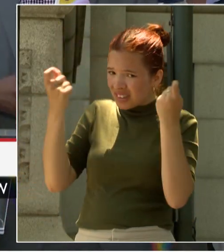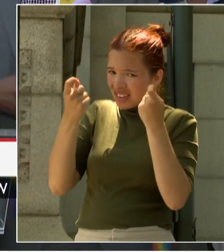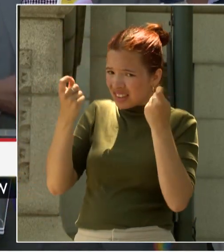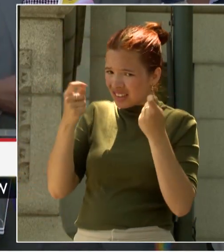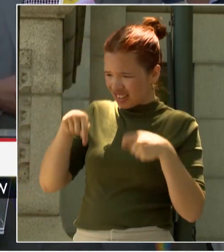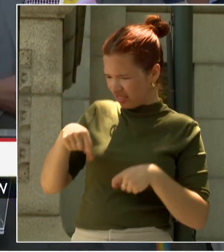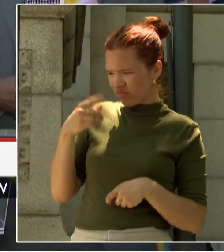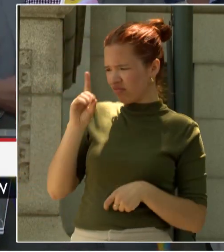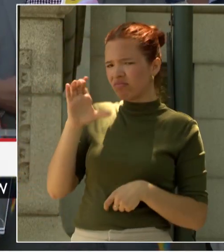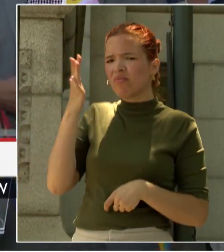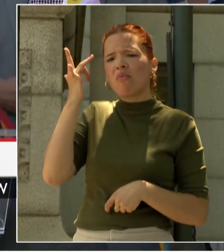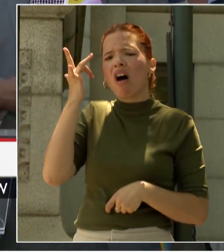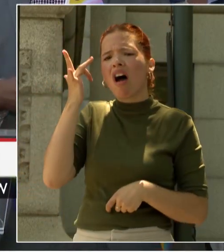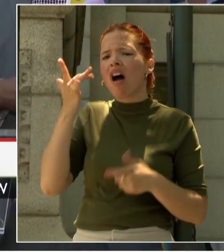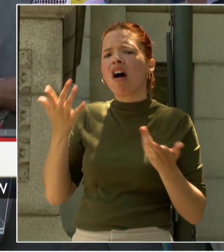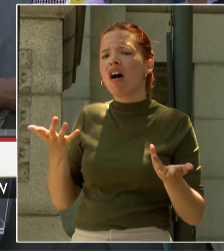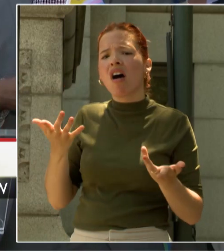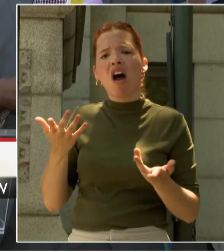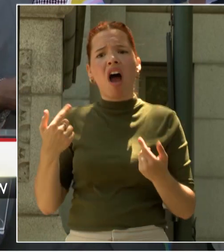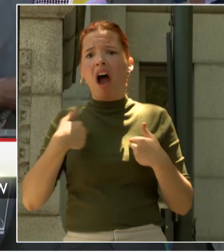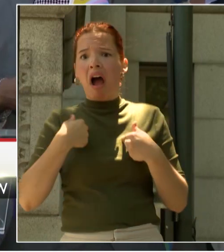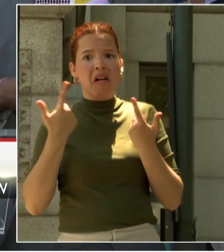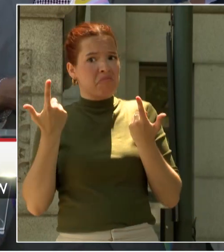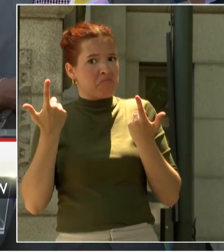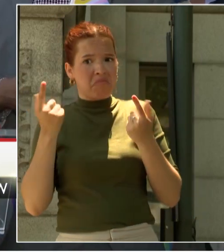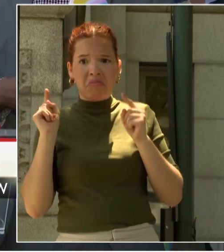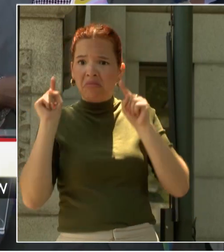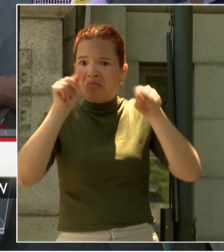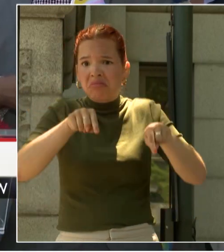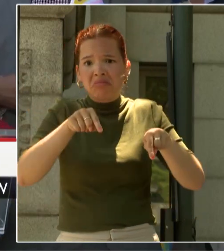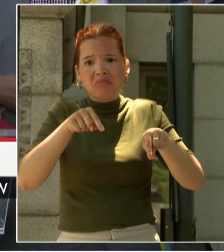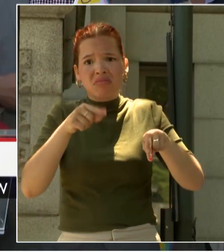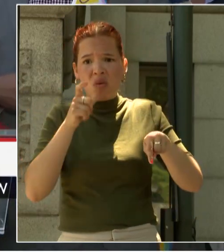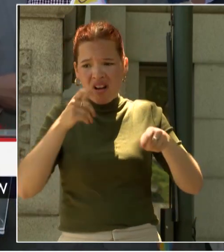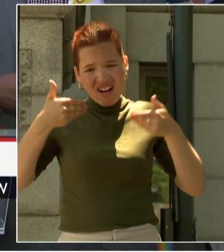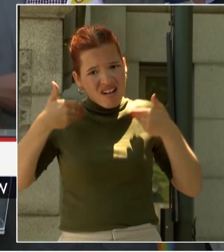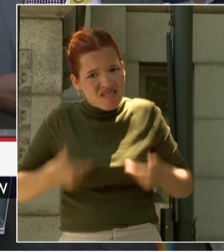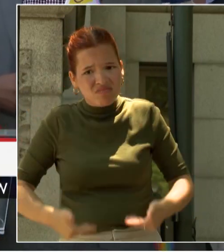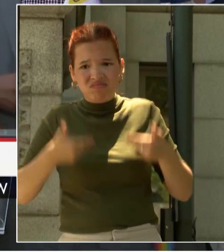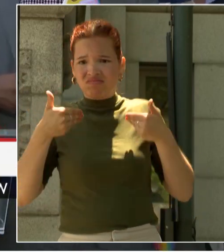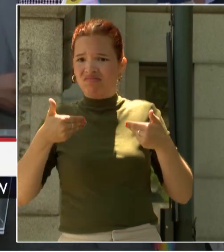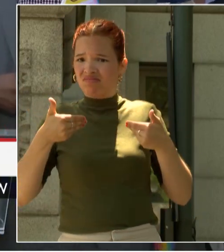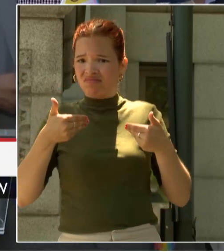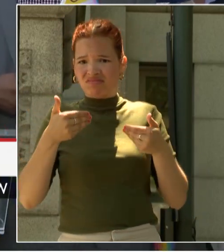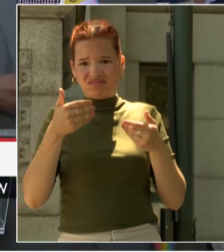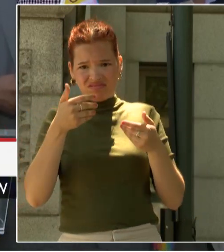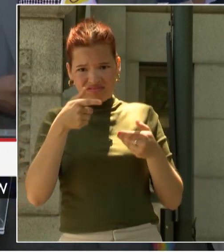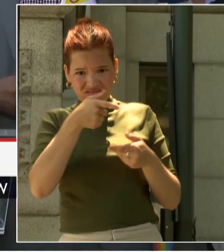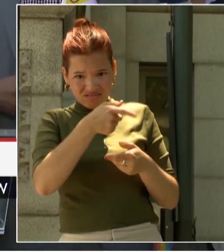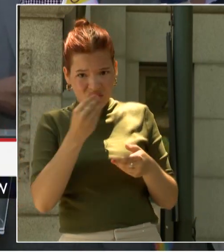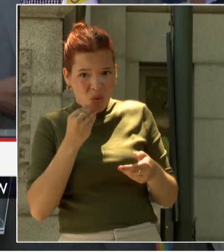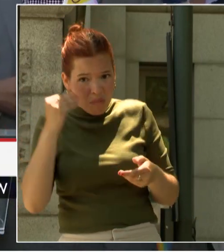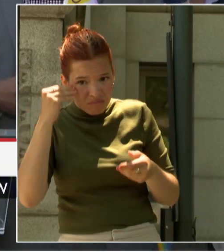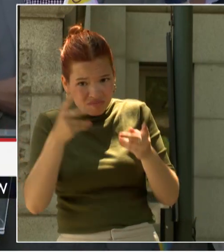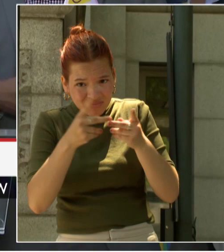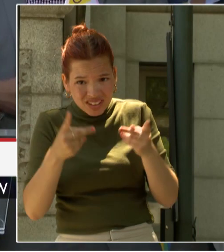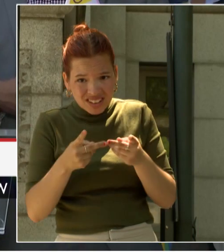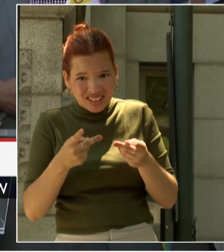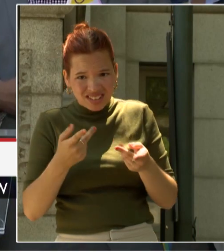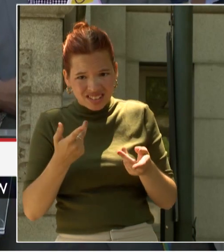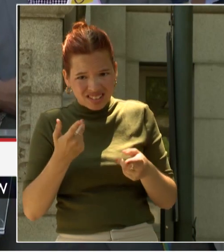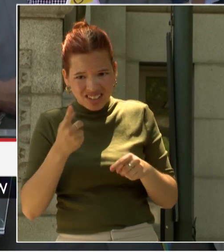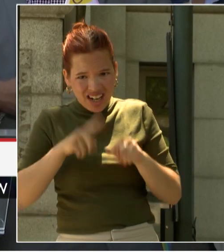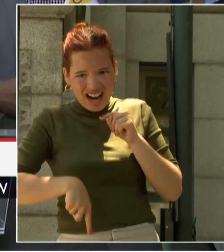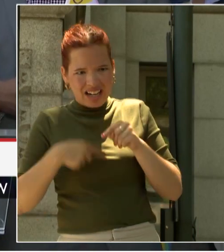me, this is the only place we can be us. This is the only place, because back home we can't be us, but we can be here in the